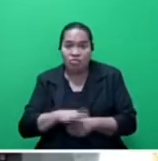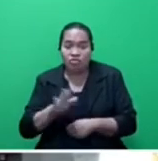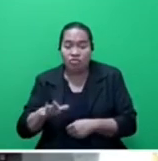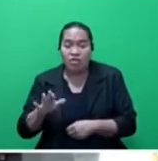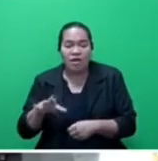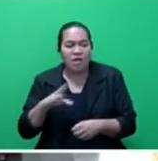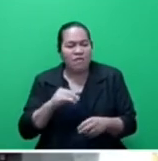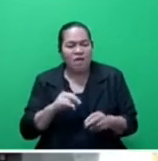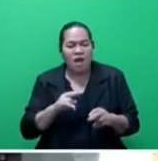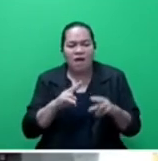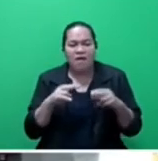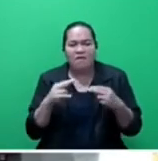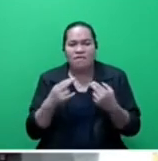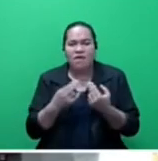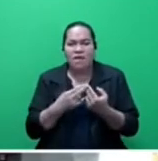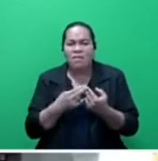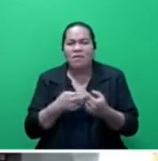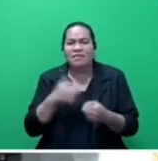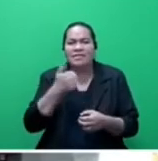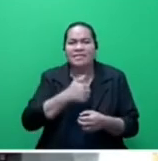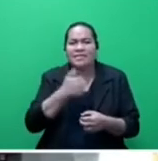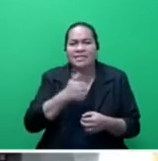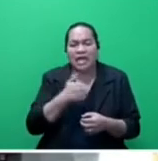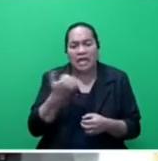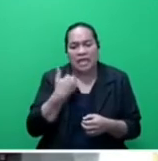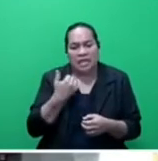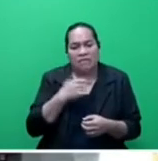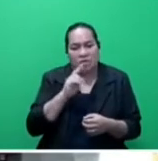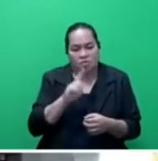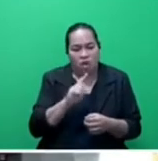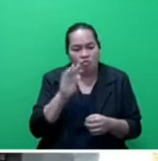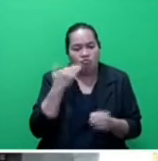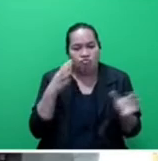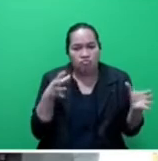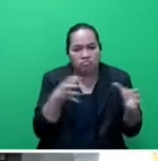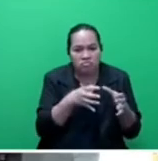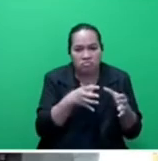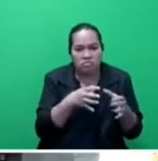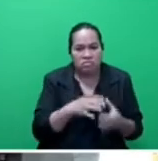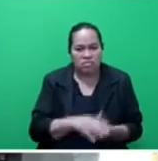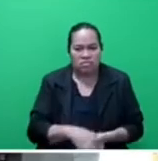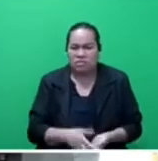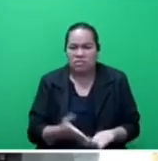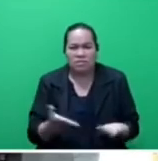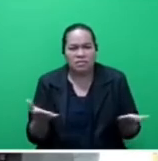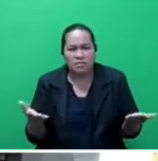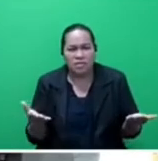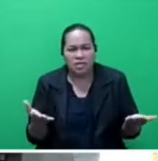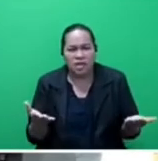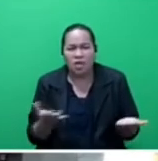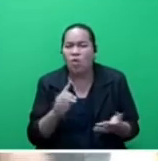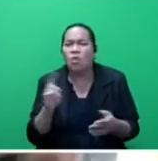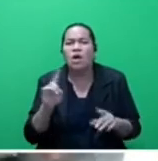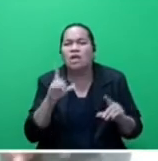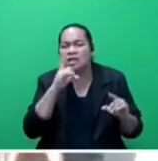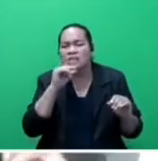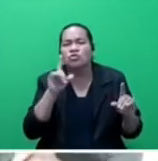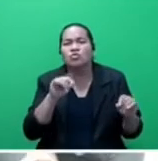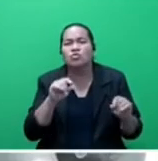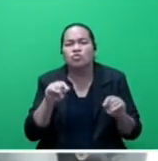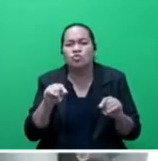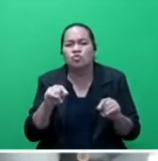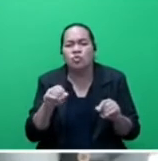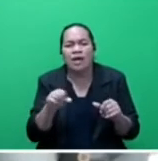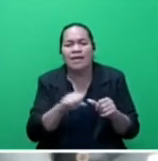family of 16 living in one room. What can we do as leaders to ensure